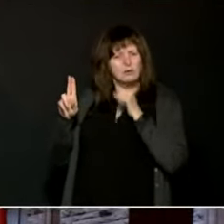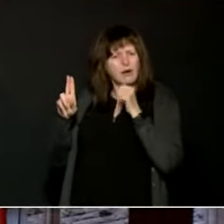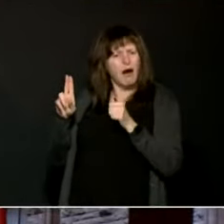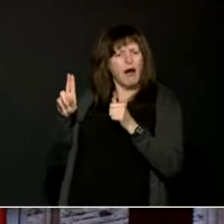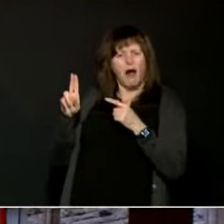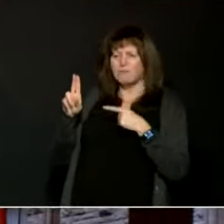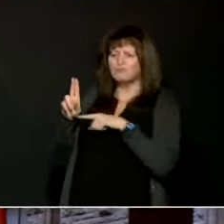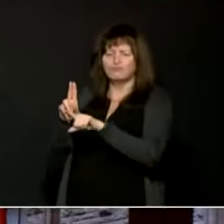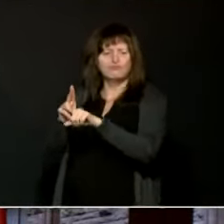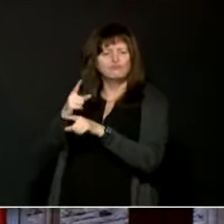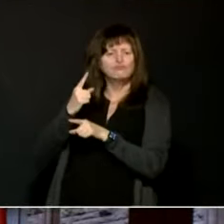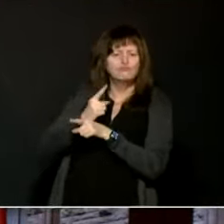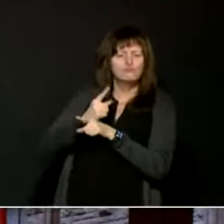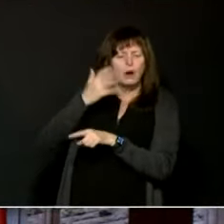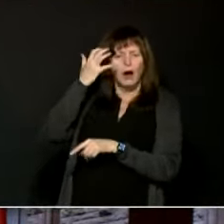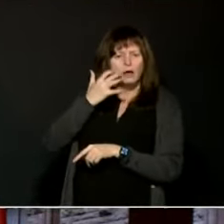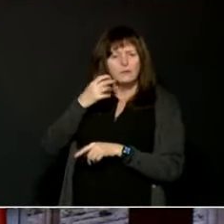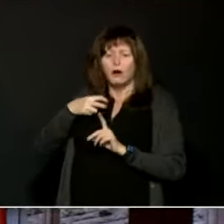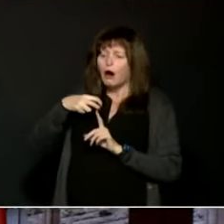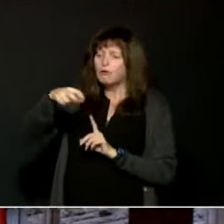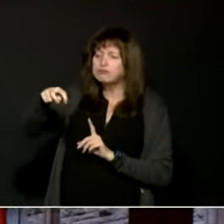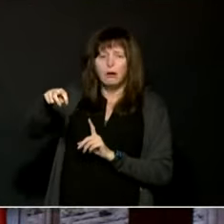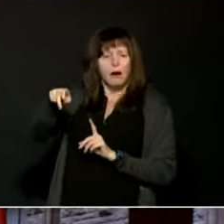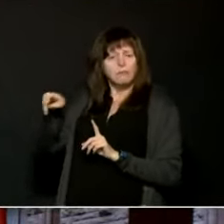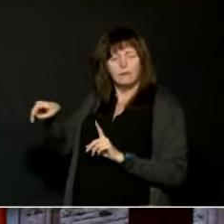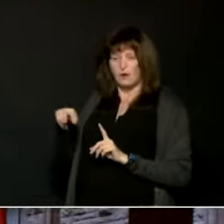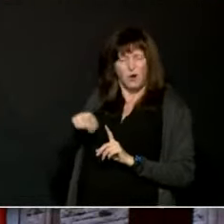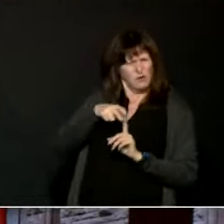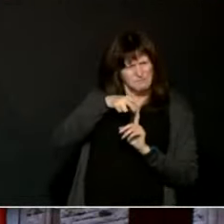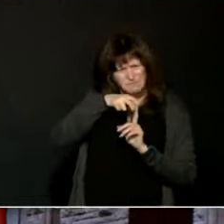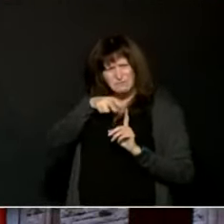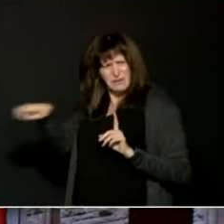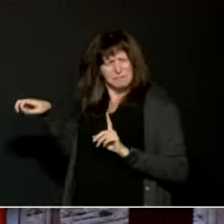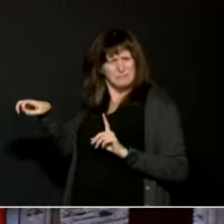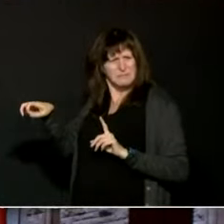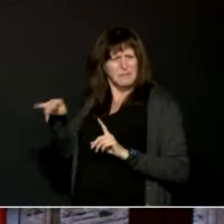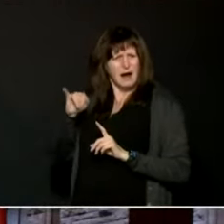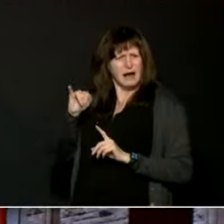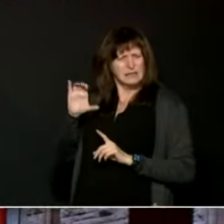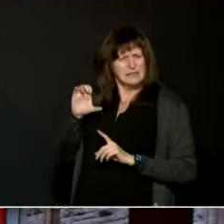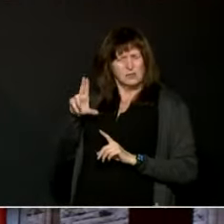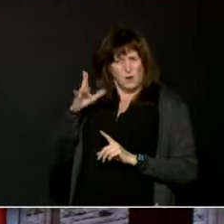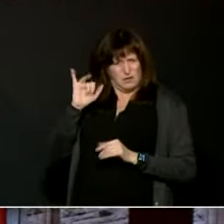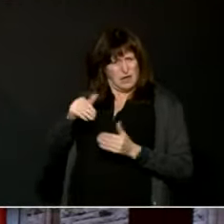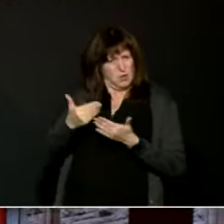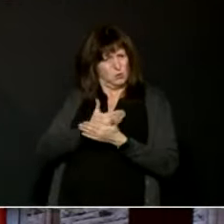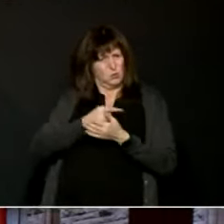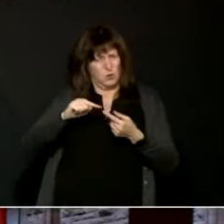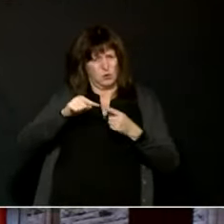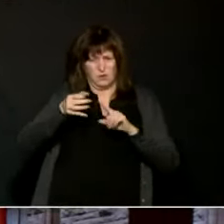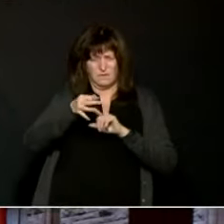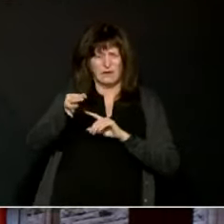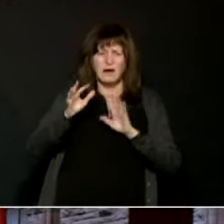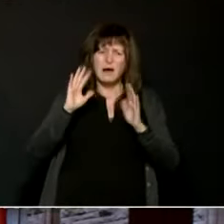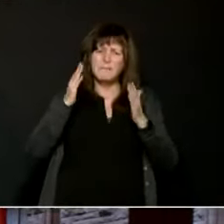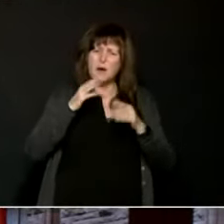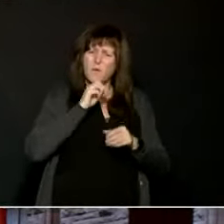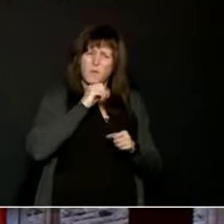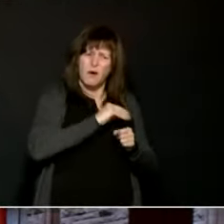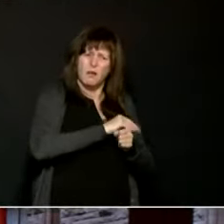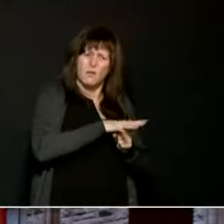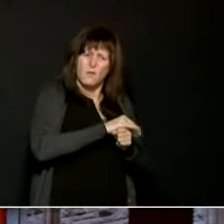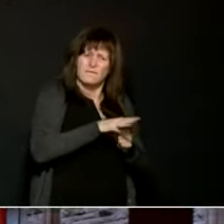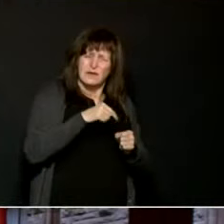also about in the range of 40% higher. So this is not a benign issue with these variants for people under the 50 who felt